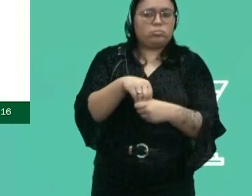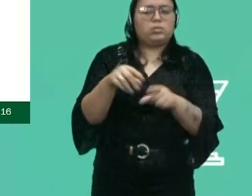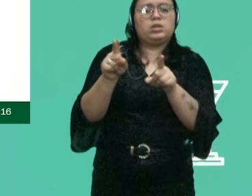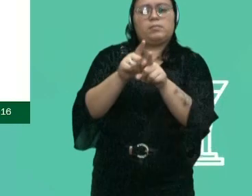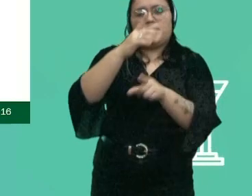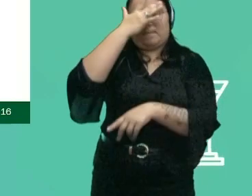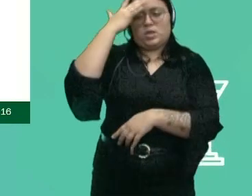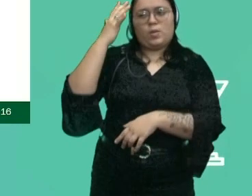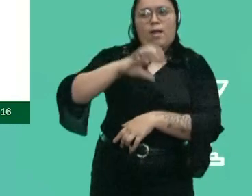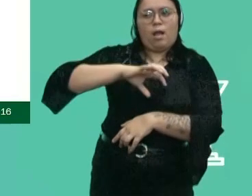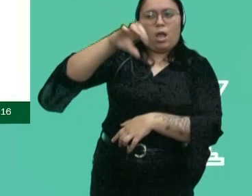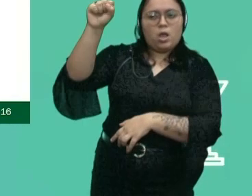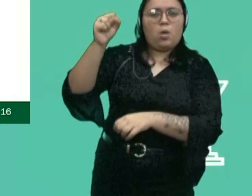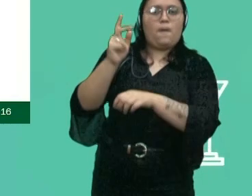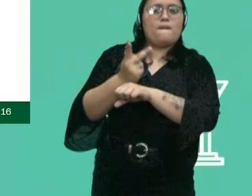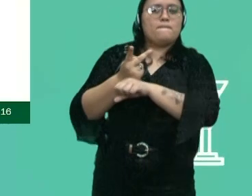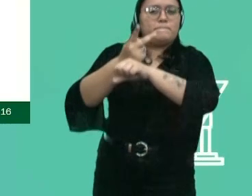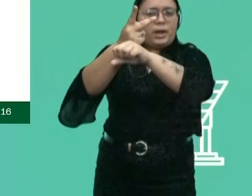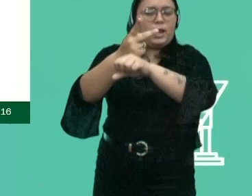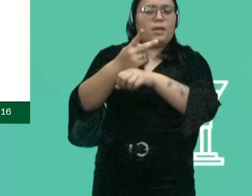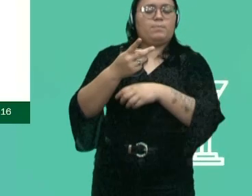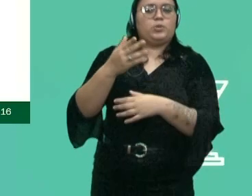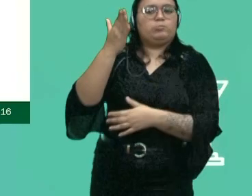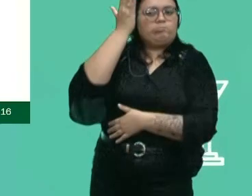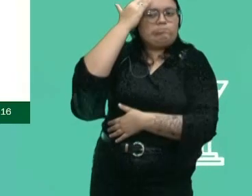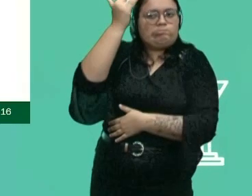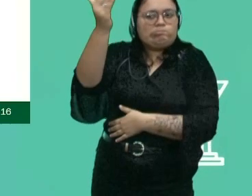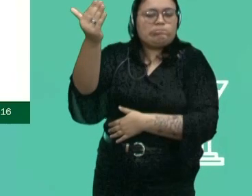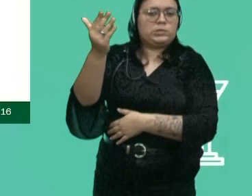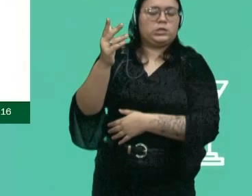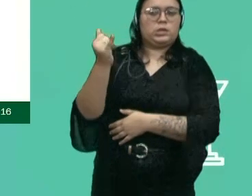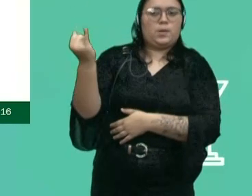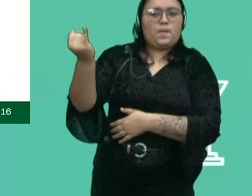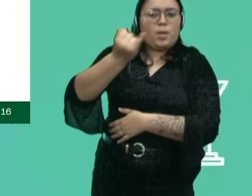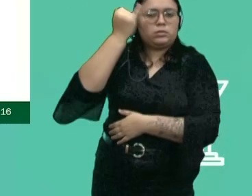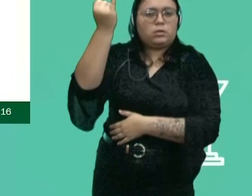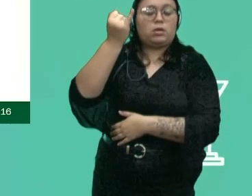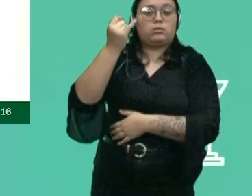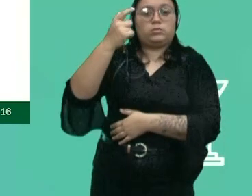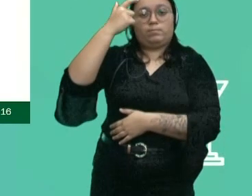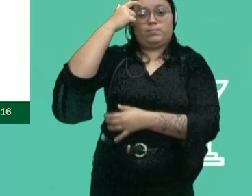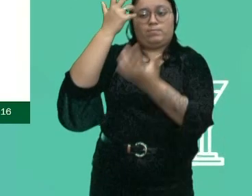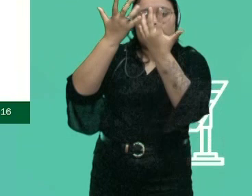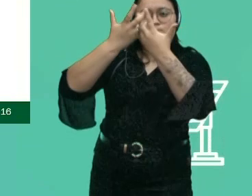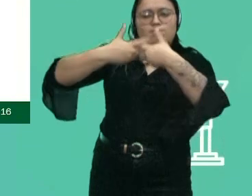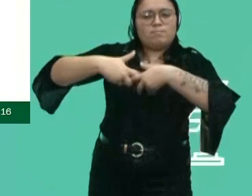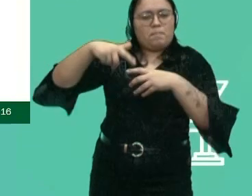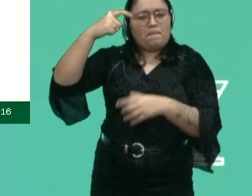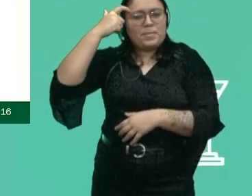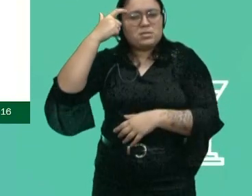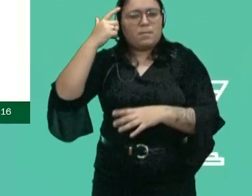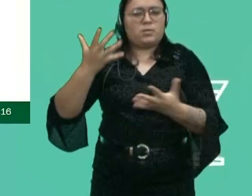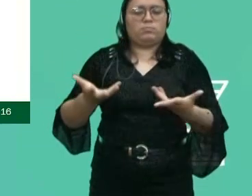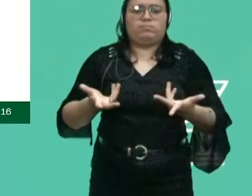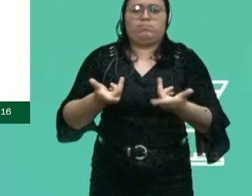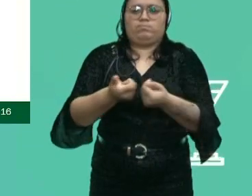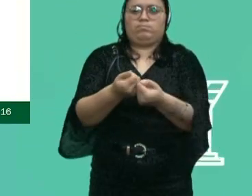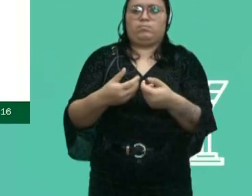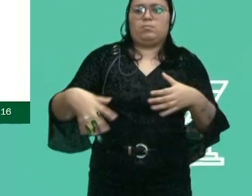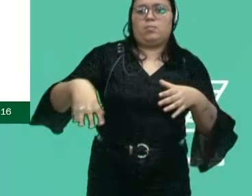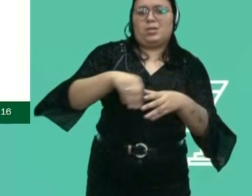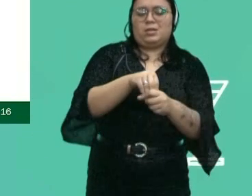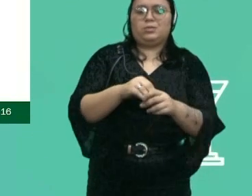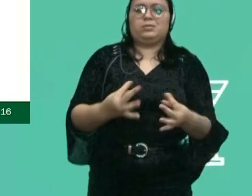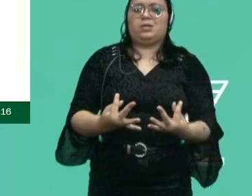initiatives here. Also, first of a kind demonstrations, integrating technologies, de-risking, renewables. We have